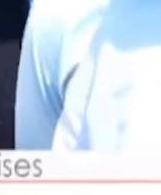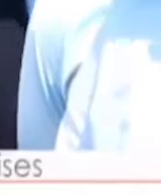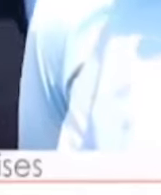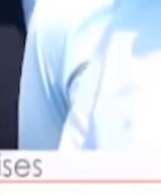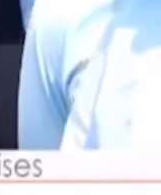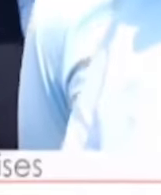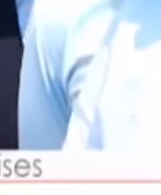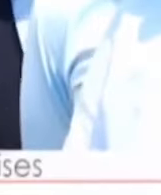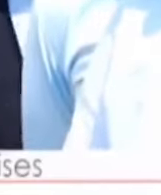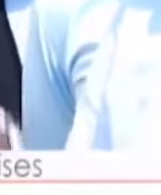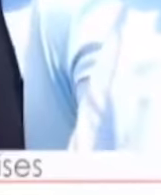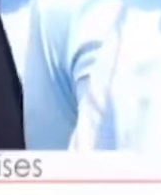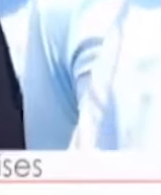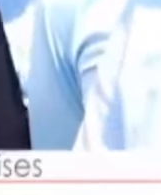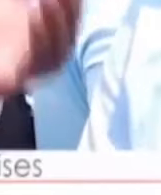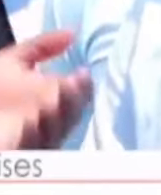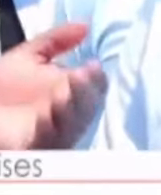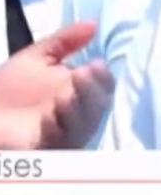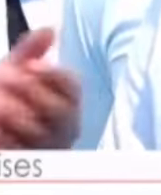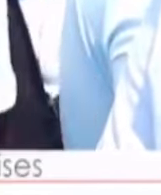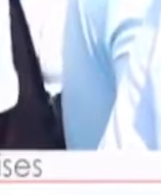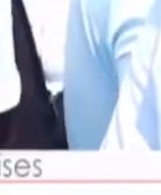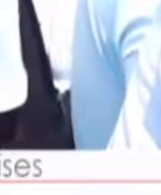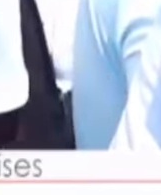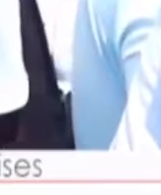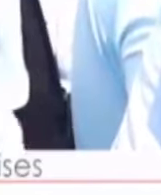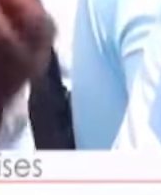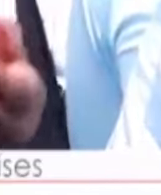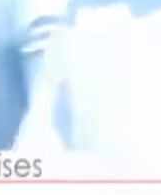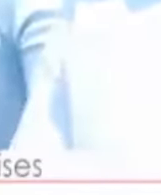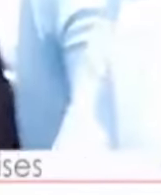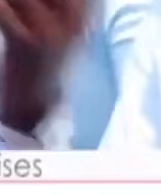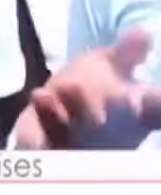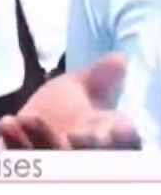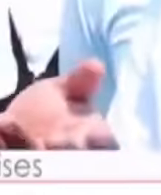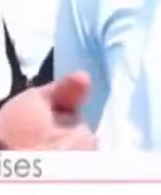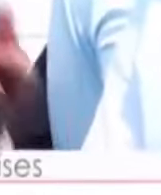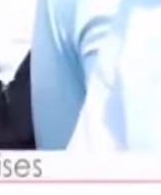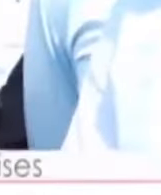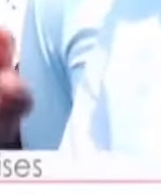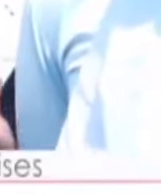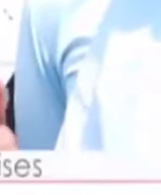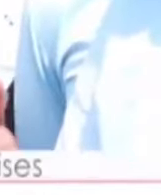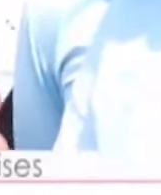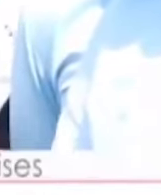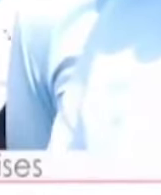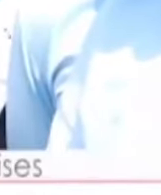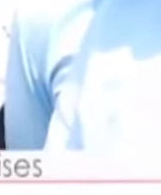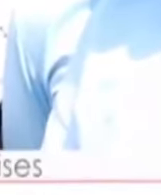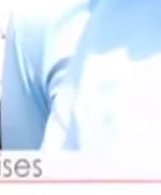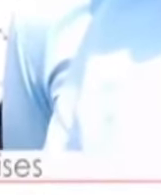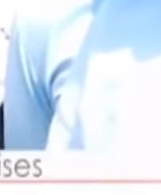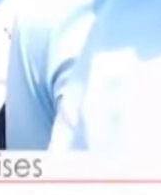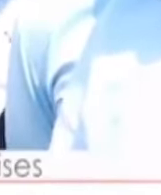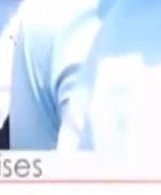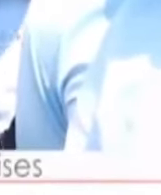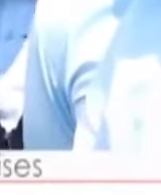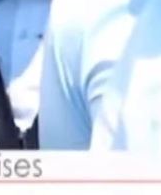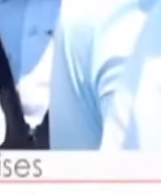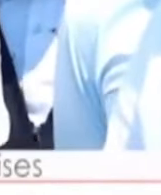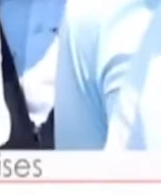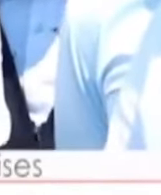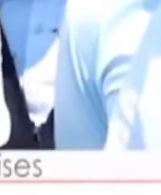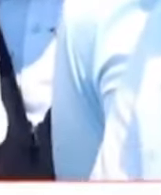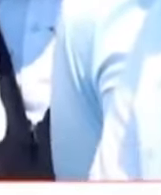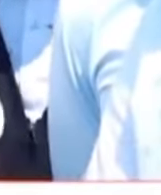tuina basketball court the other side tuina netball court the other side tuina indoor games nga boxing ne rings era mwazirabye tugenda batera